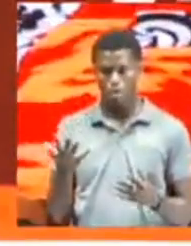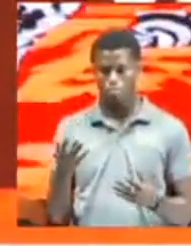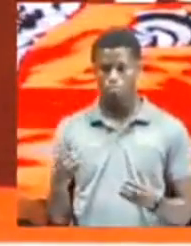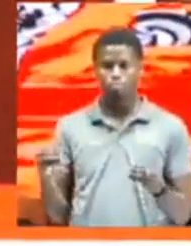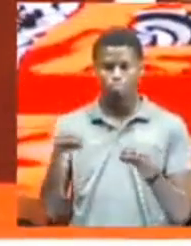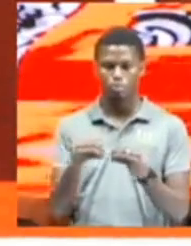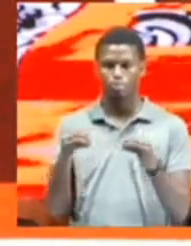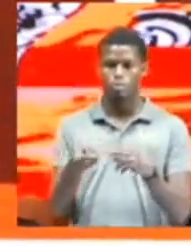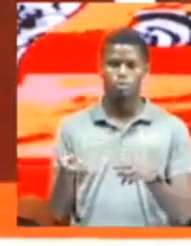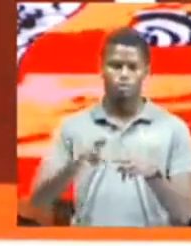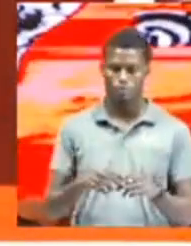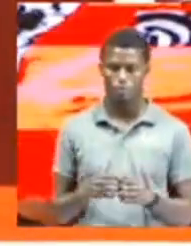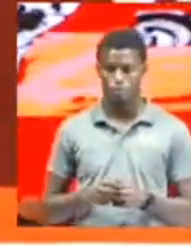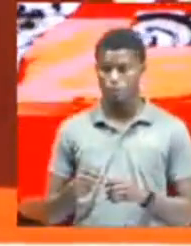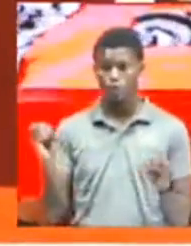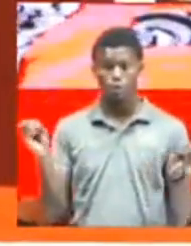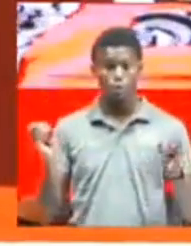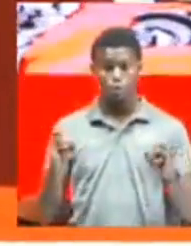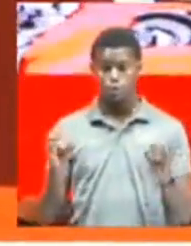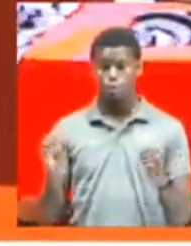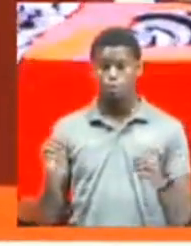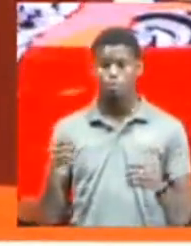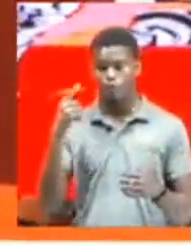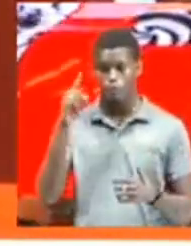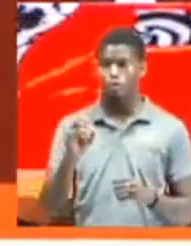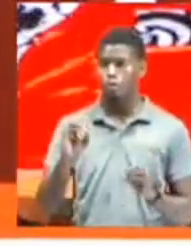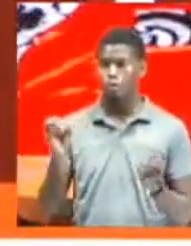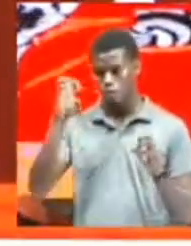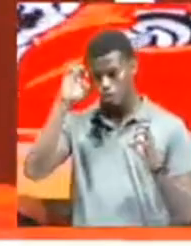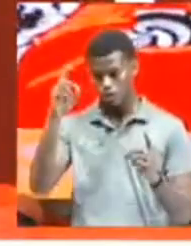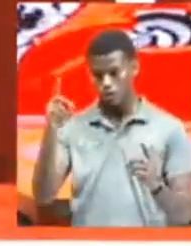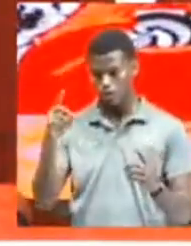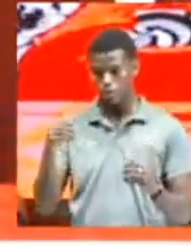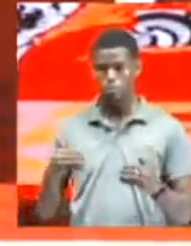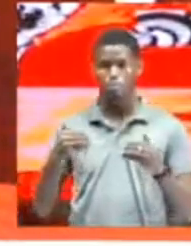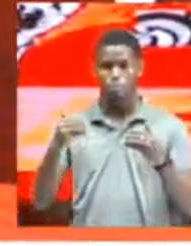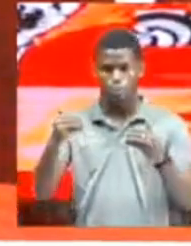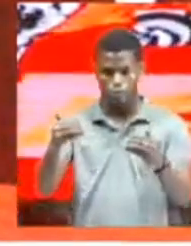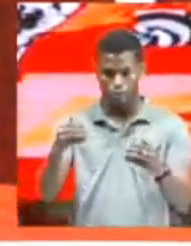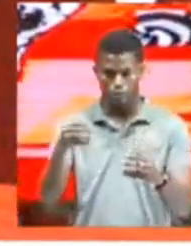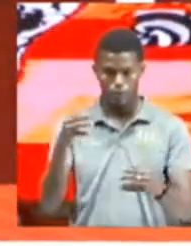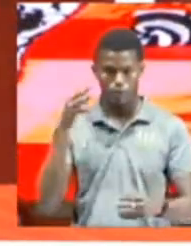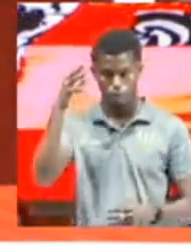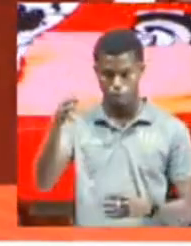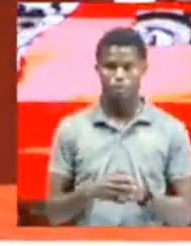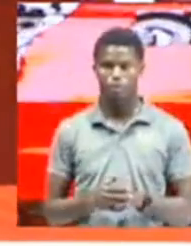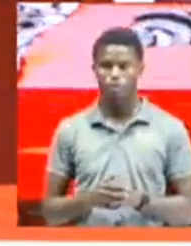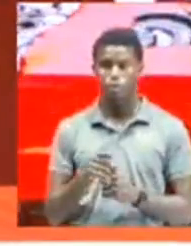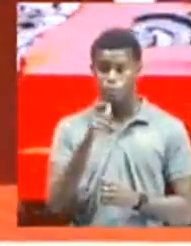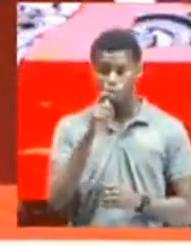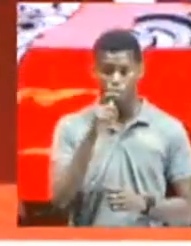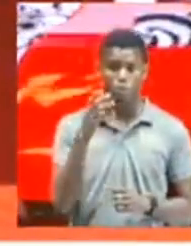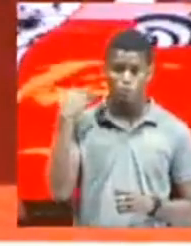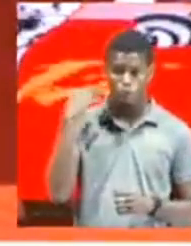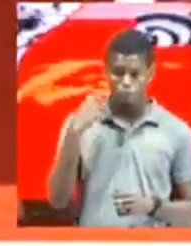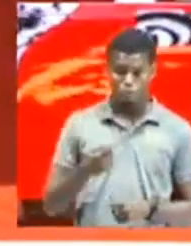the uneducated going forward in the future. Who used to mix cement will be replaced by a premix